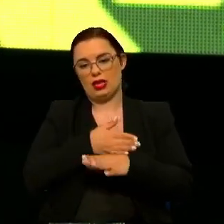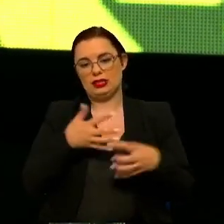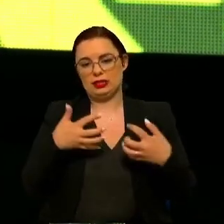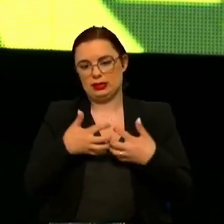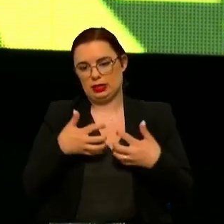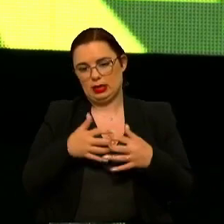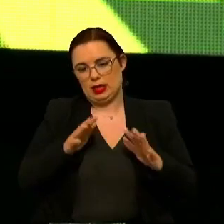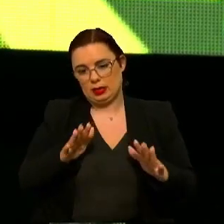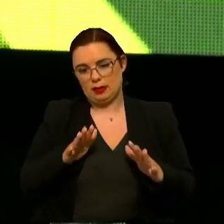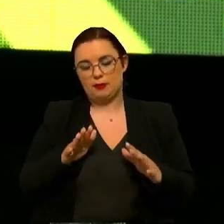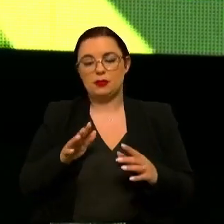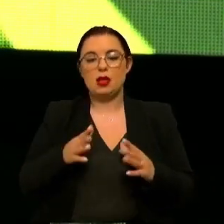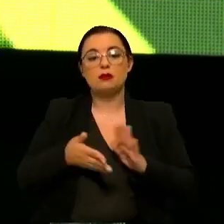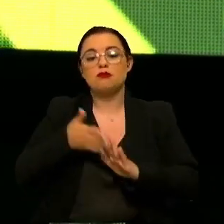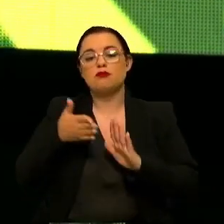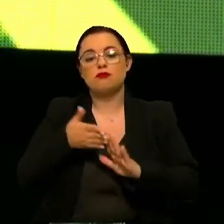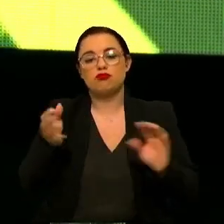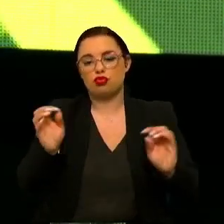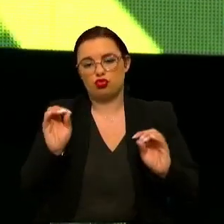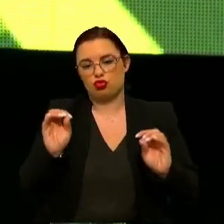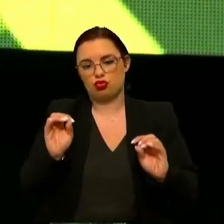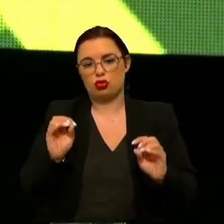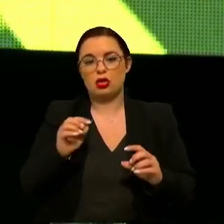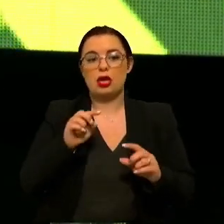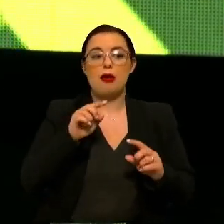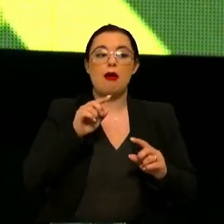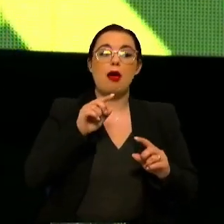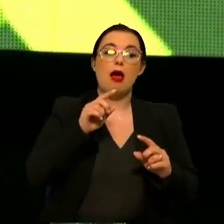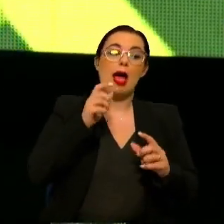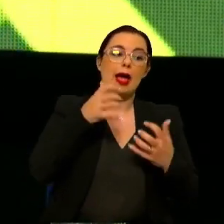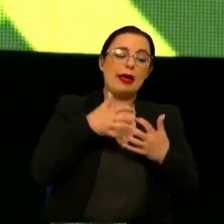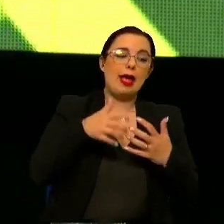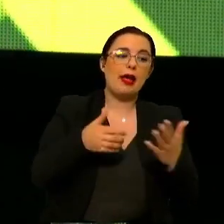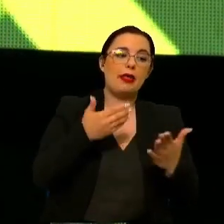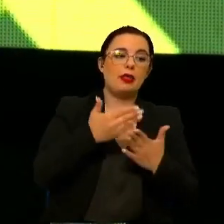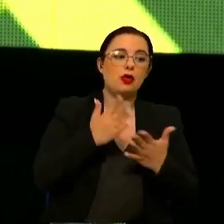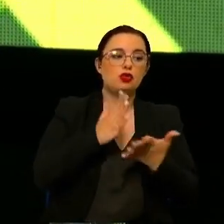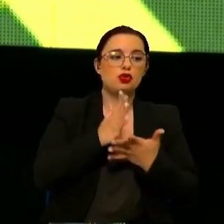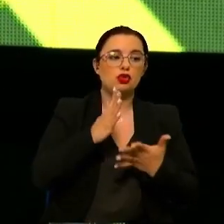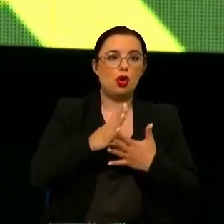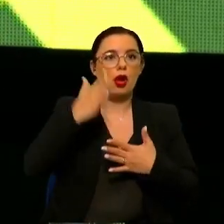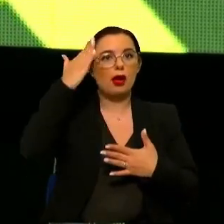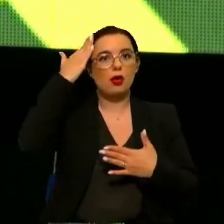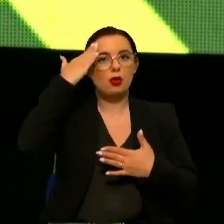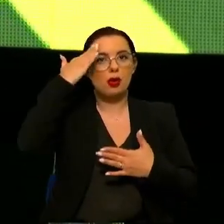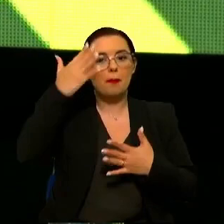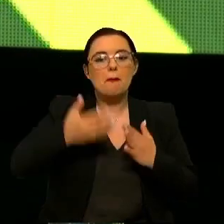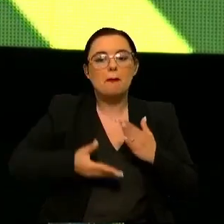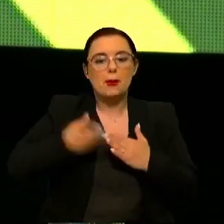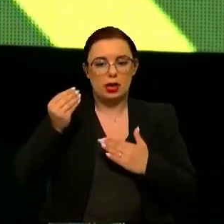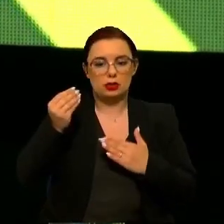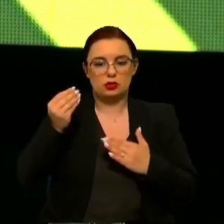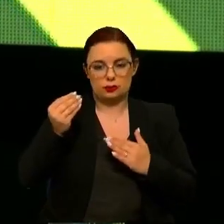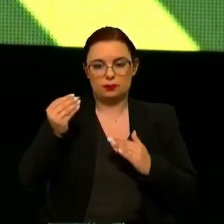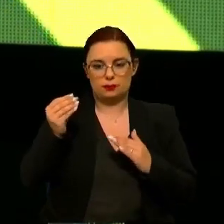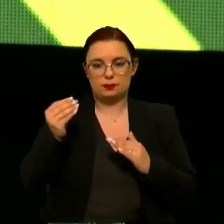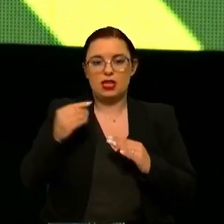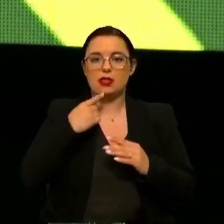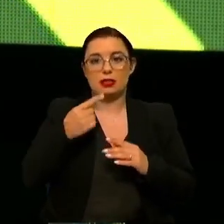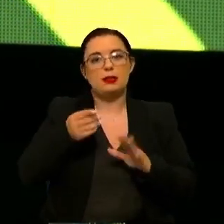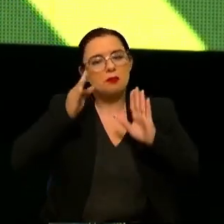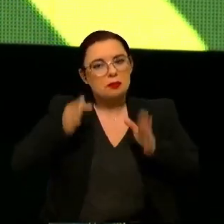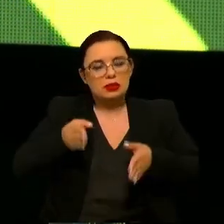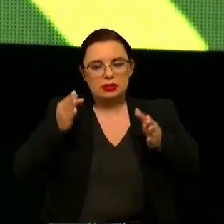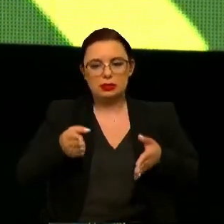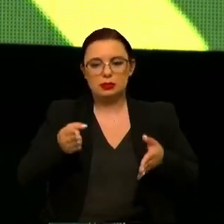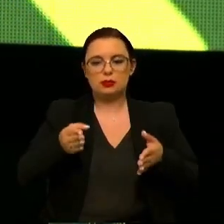projects started before the war, so it didn't speed up, but it's made clearer